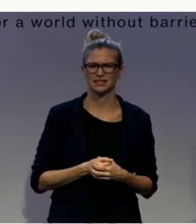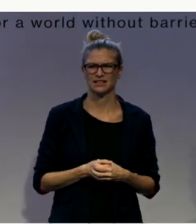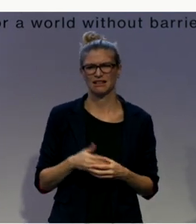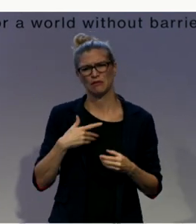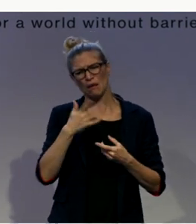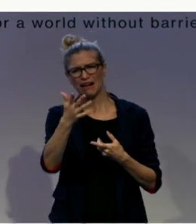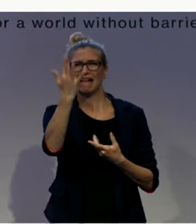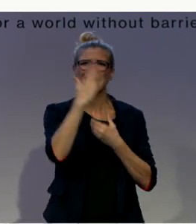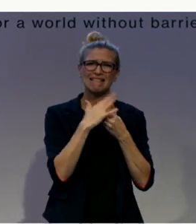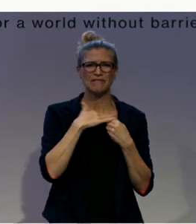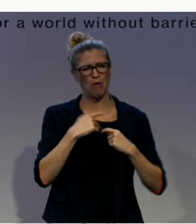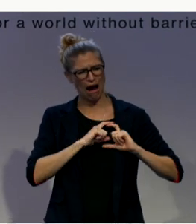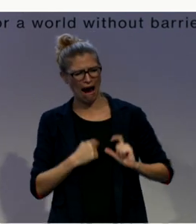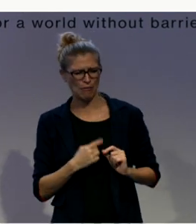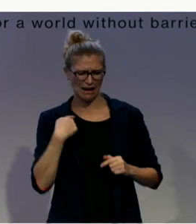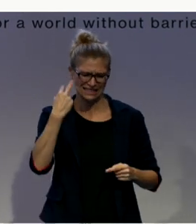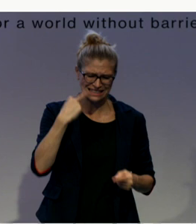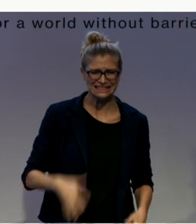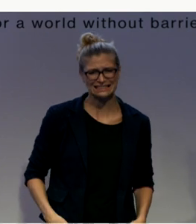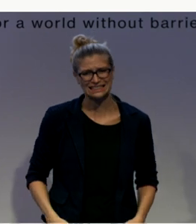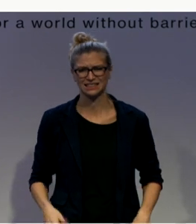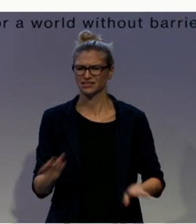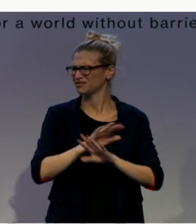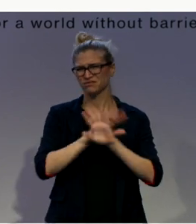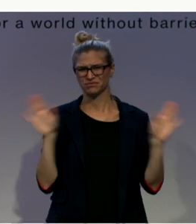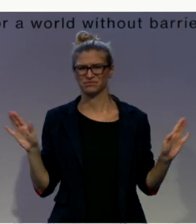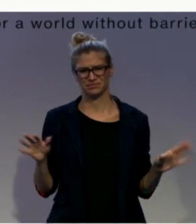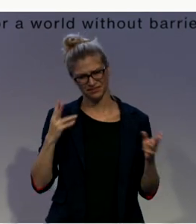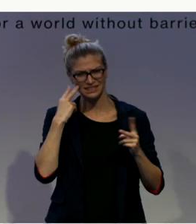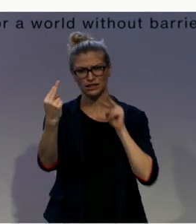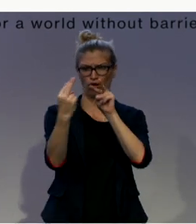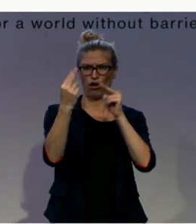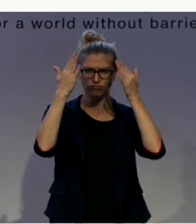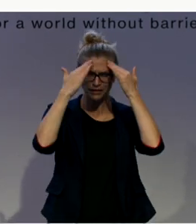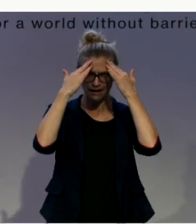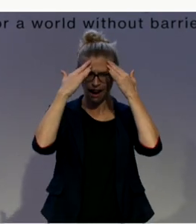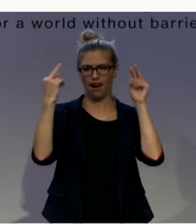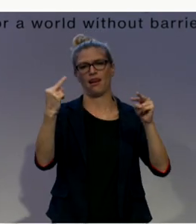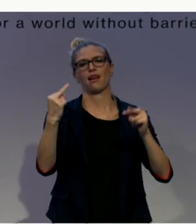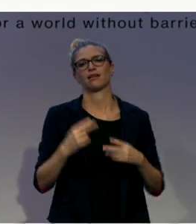It's a mindset. Yes. Thank you so much. Thank you. Thank you all.